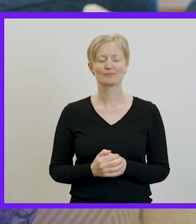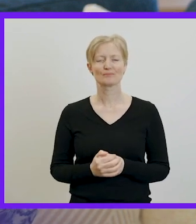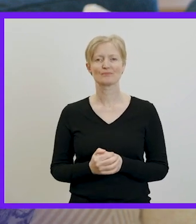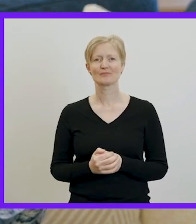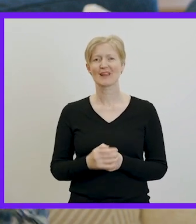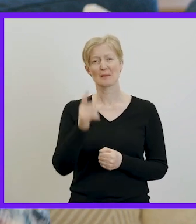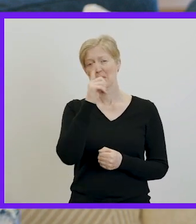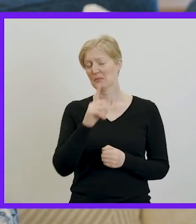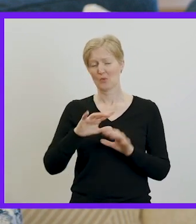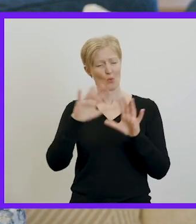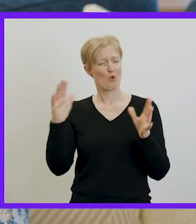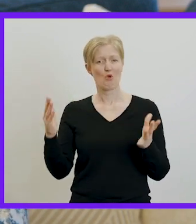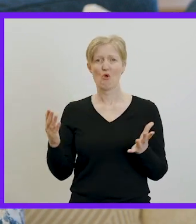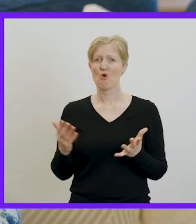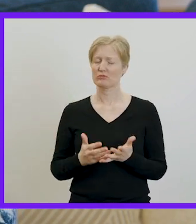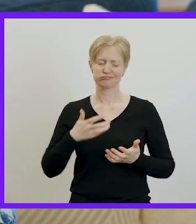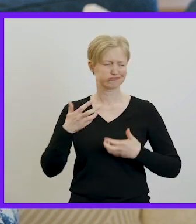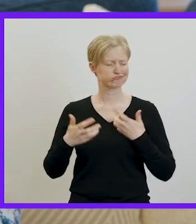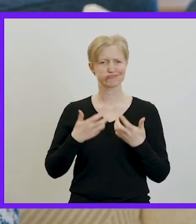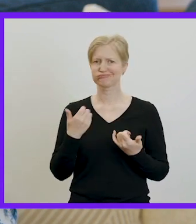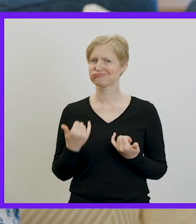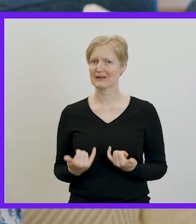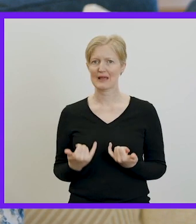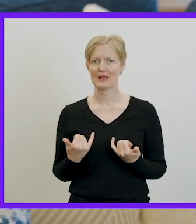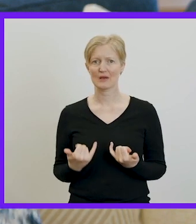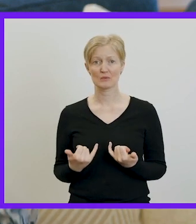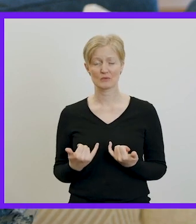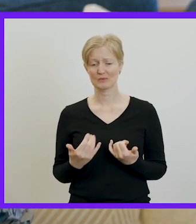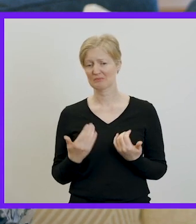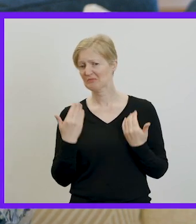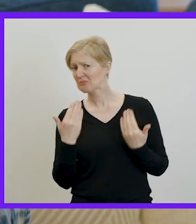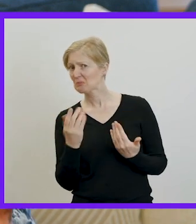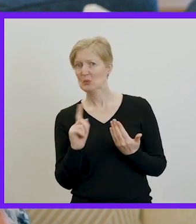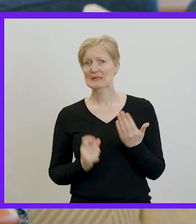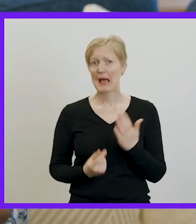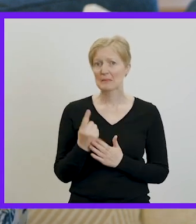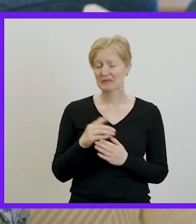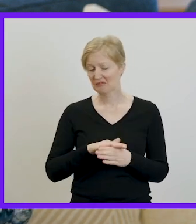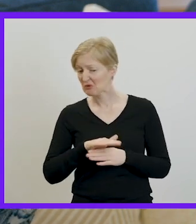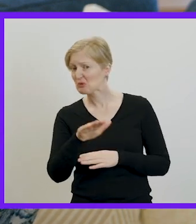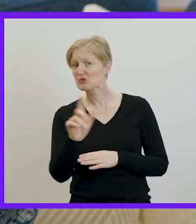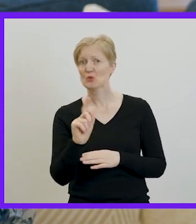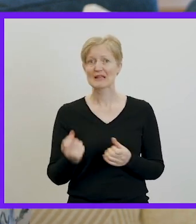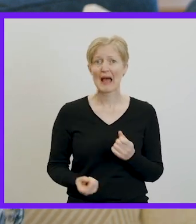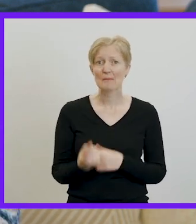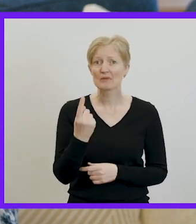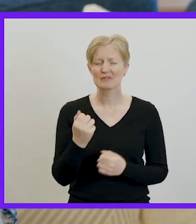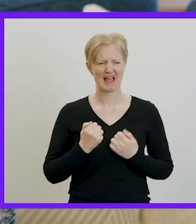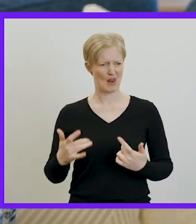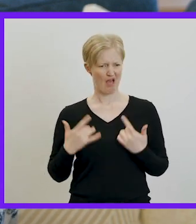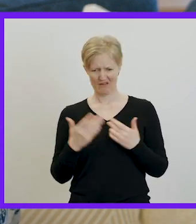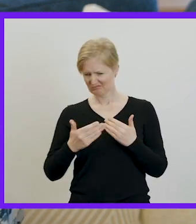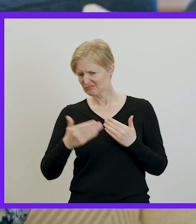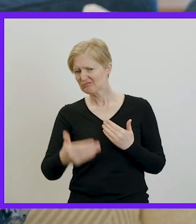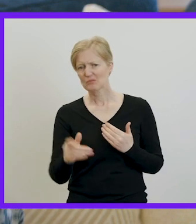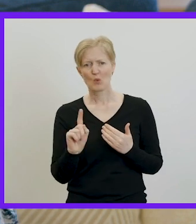know people all over the planet are very frustrated at the moment. We don't know what's going on. We don't know what's going to happen with our lives. It's